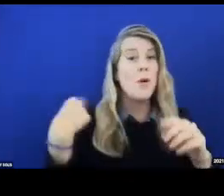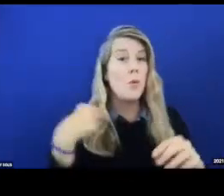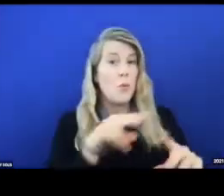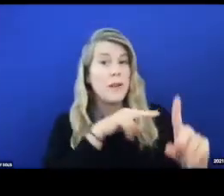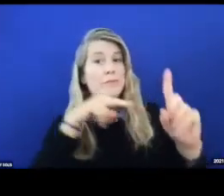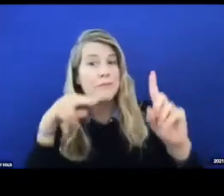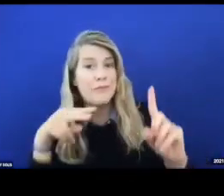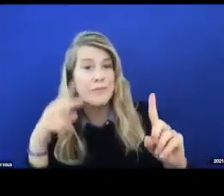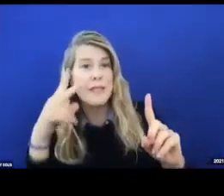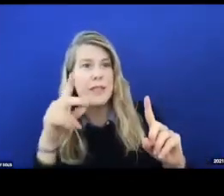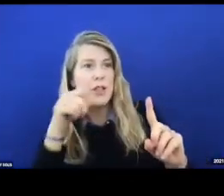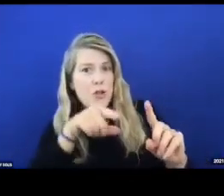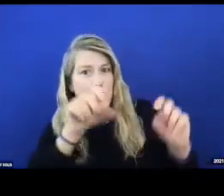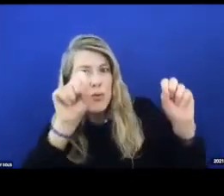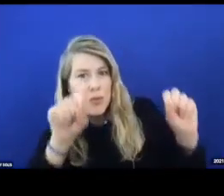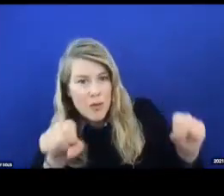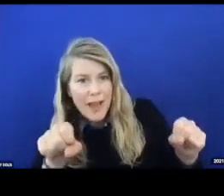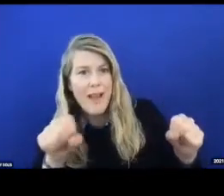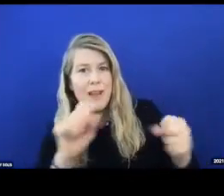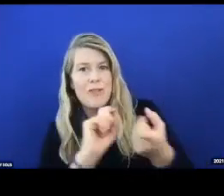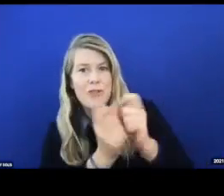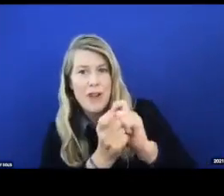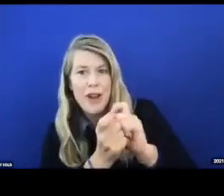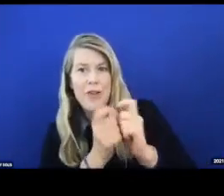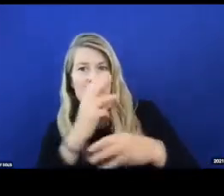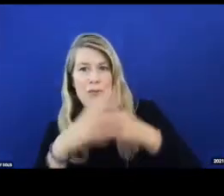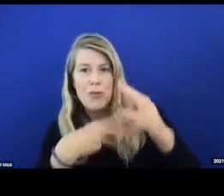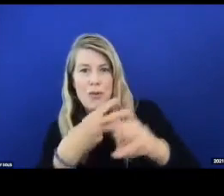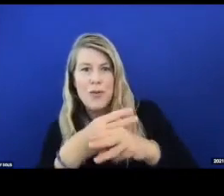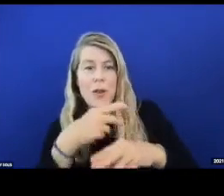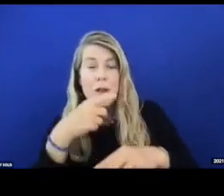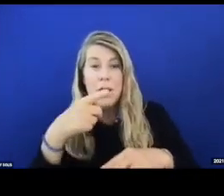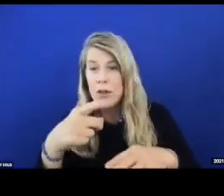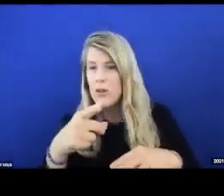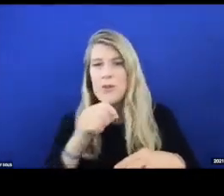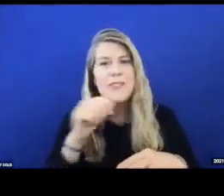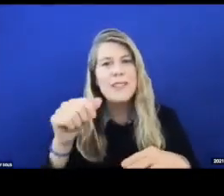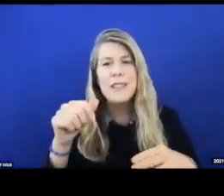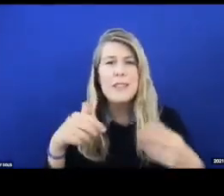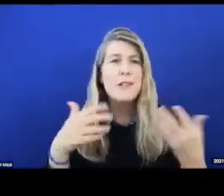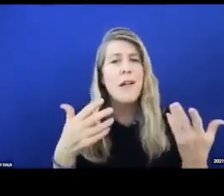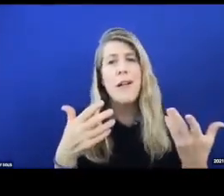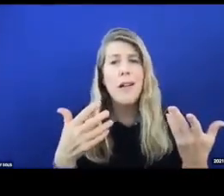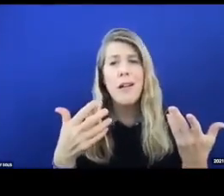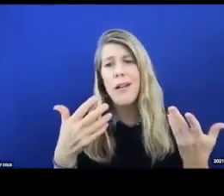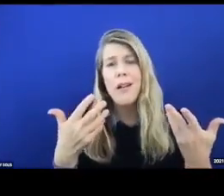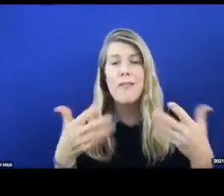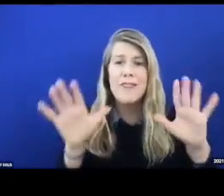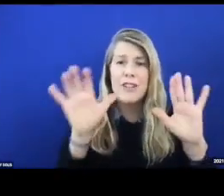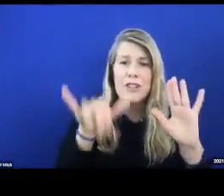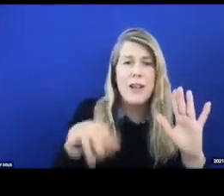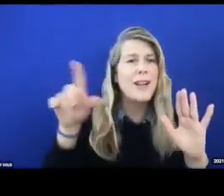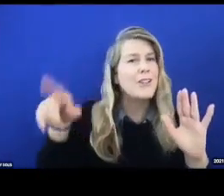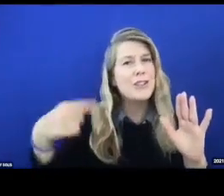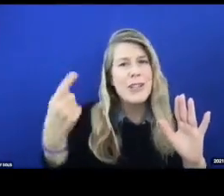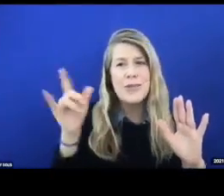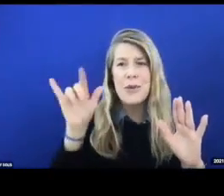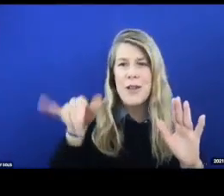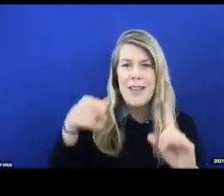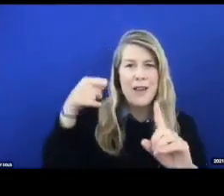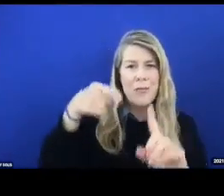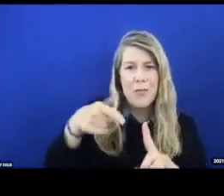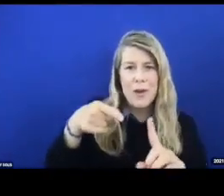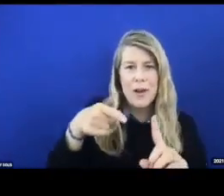to advance the world. You did not come this far just to go this far, because the question isn't just